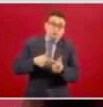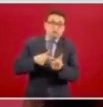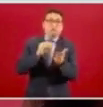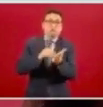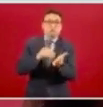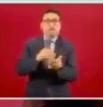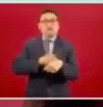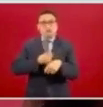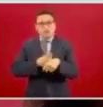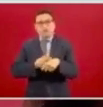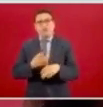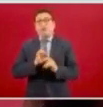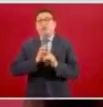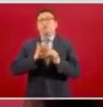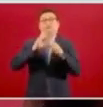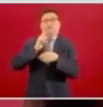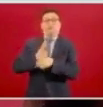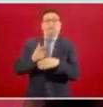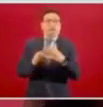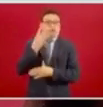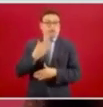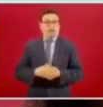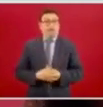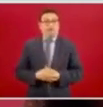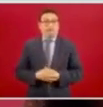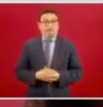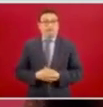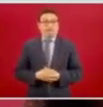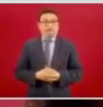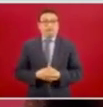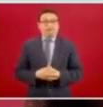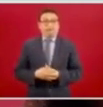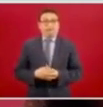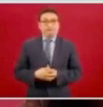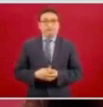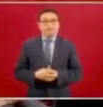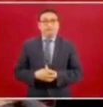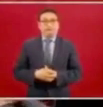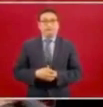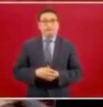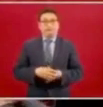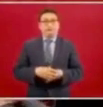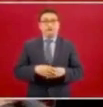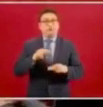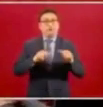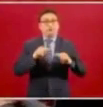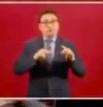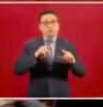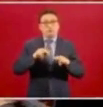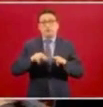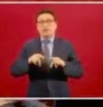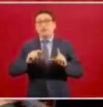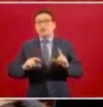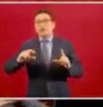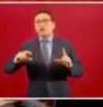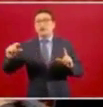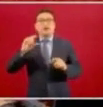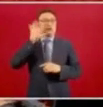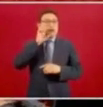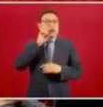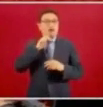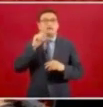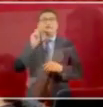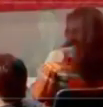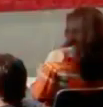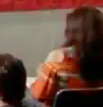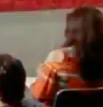waiting for us to have a higher number of recovered patients. But during the upcoming weeks, we'll be